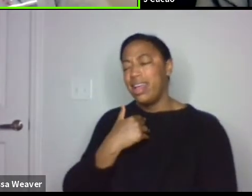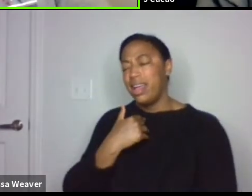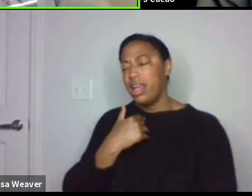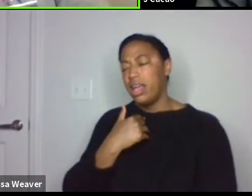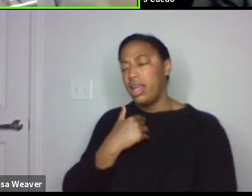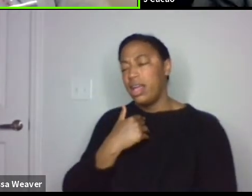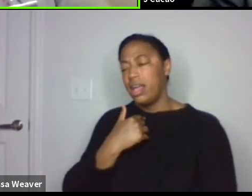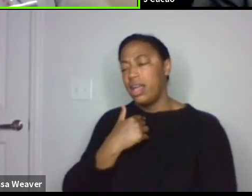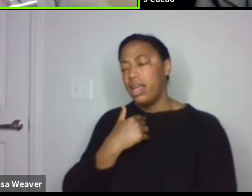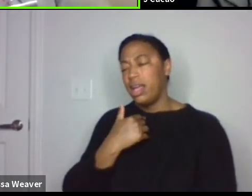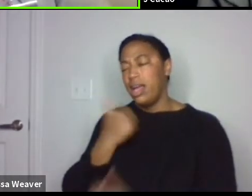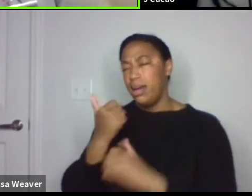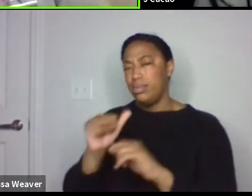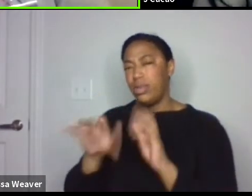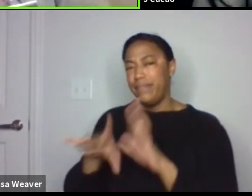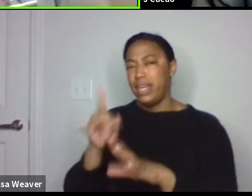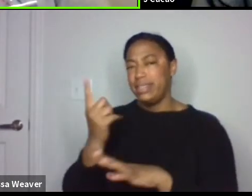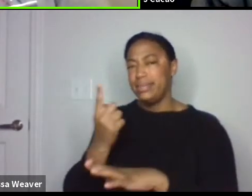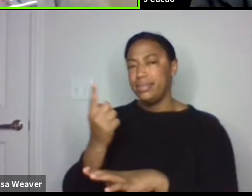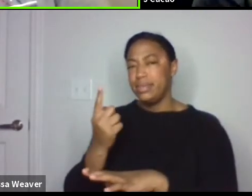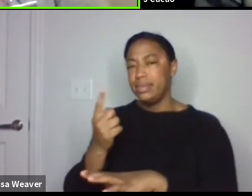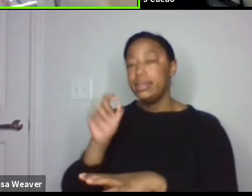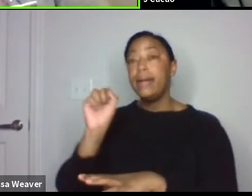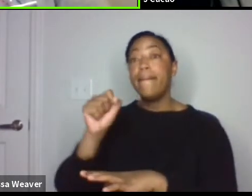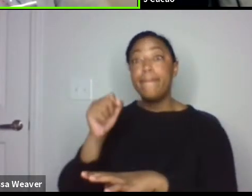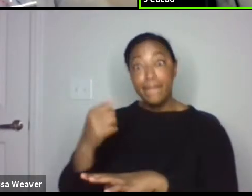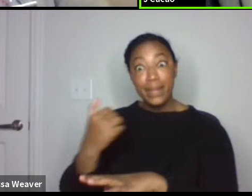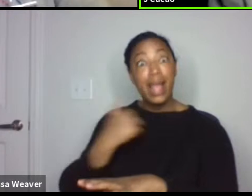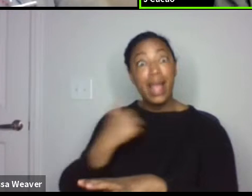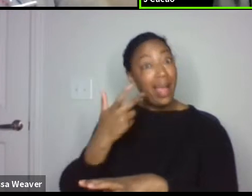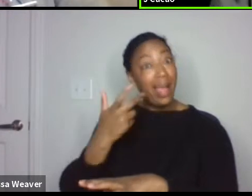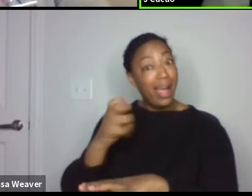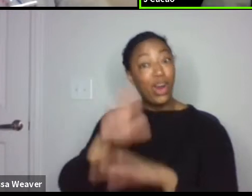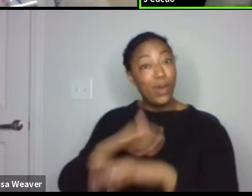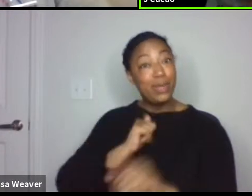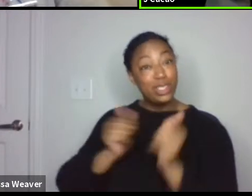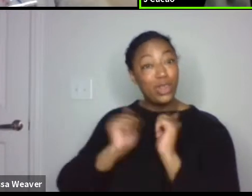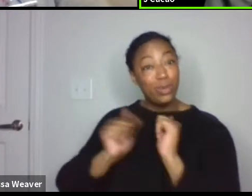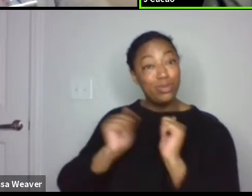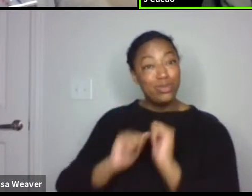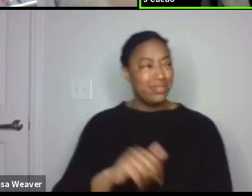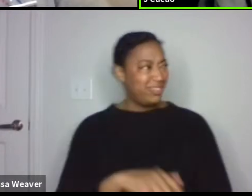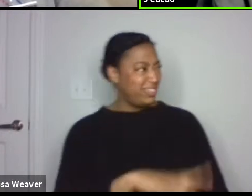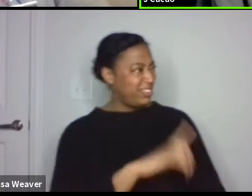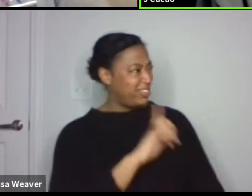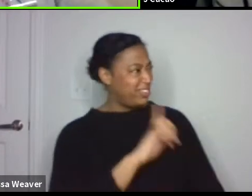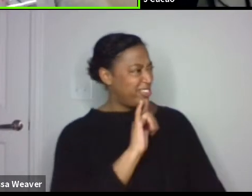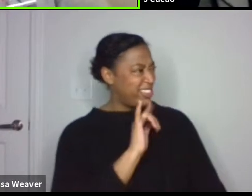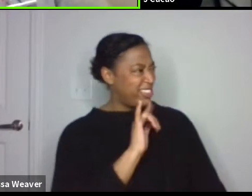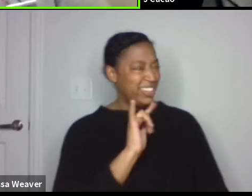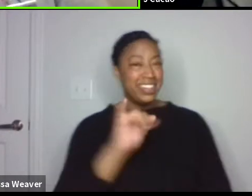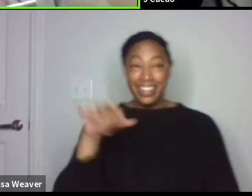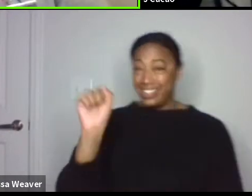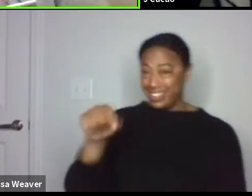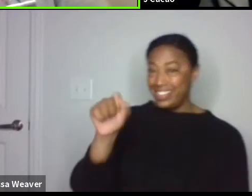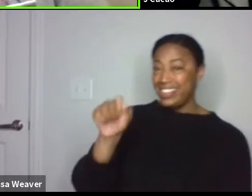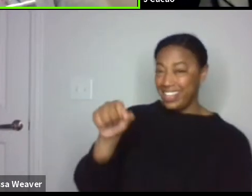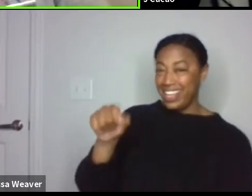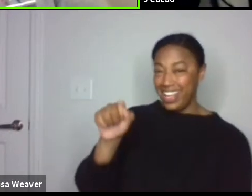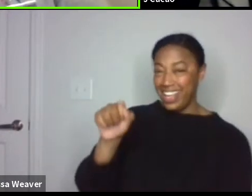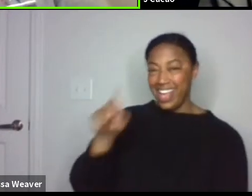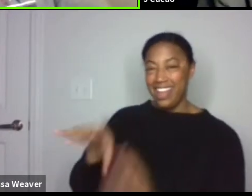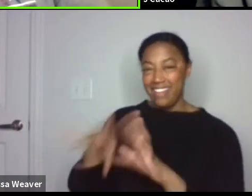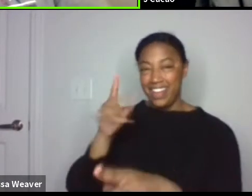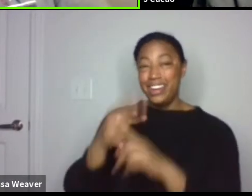I'm gonna look up. Yeah, I had her on the show. Oh, for real? Yeah, Linda Jackson. I had to look her up to make